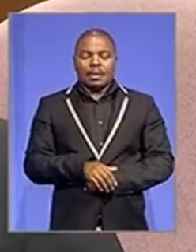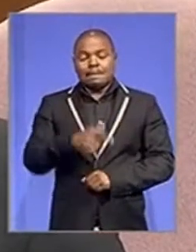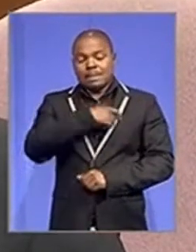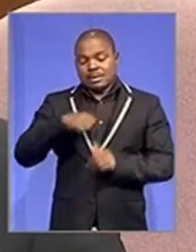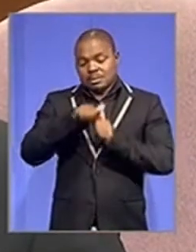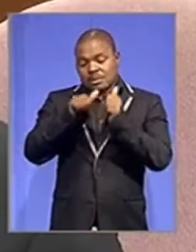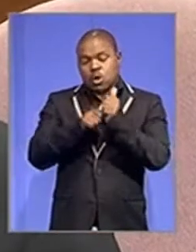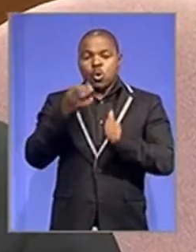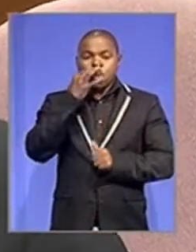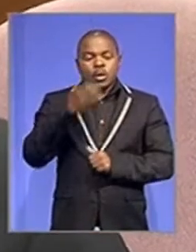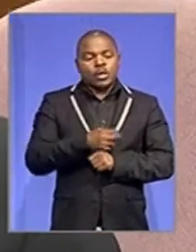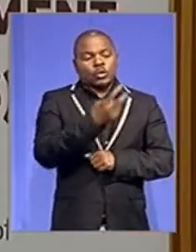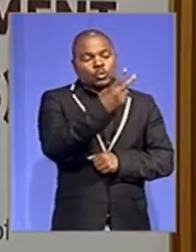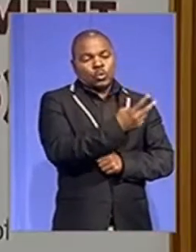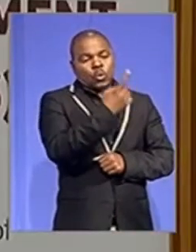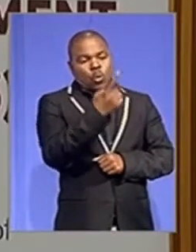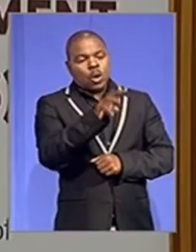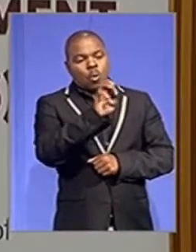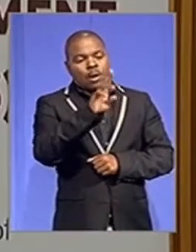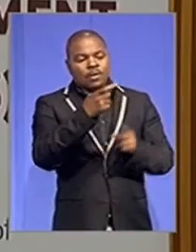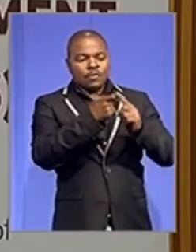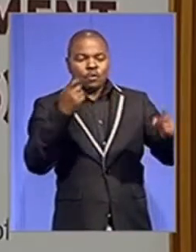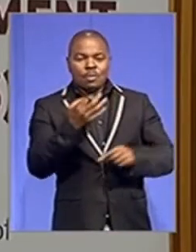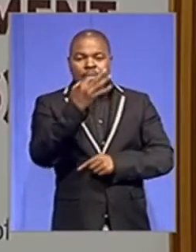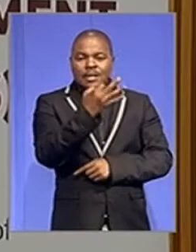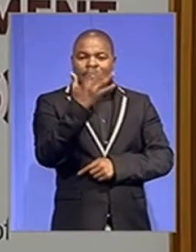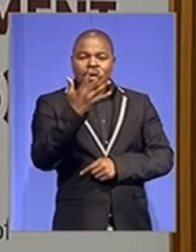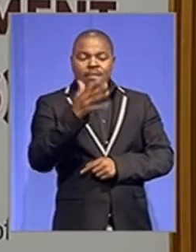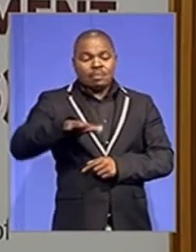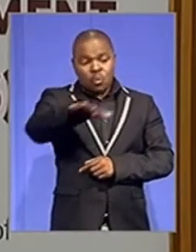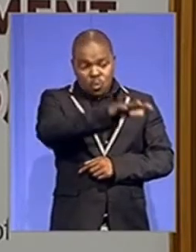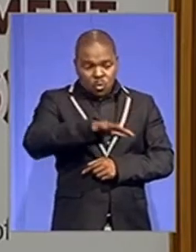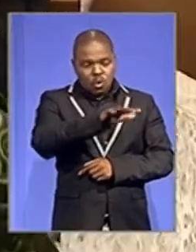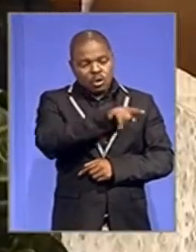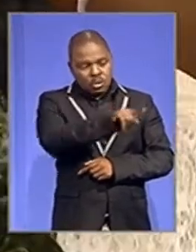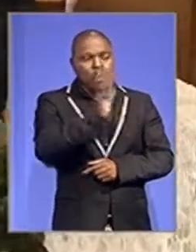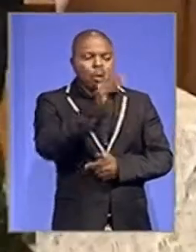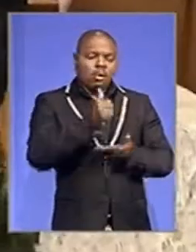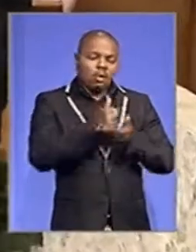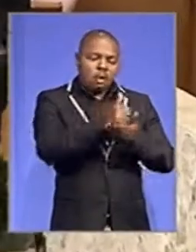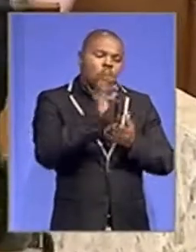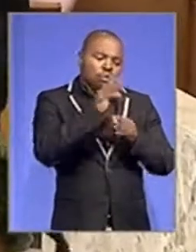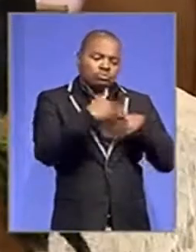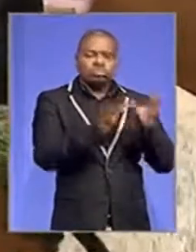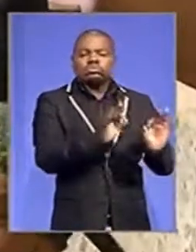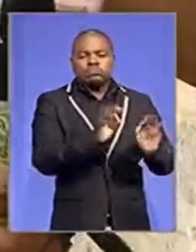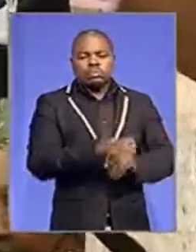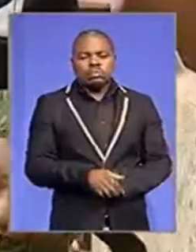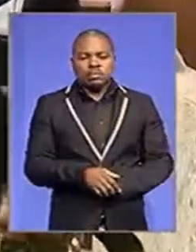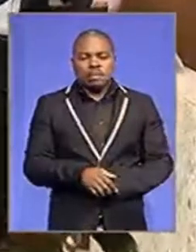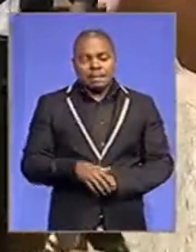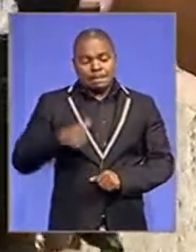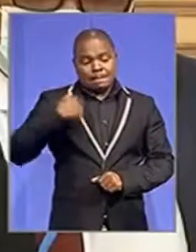tse 21 ho tse 35 di se di tla fumana metsi. The municipality gave us